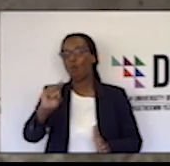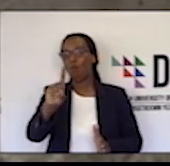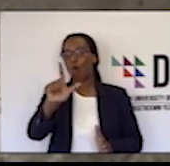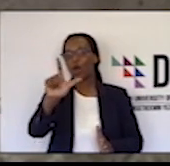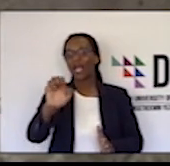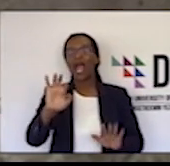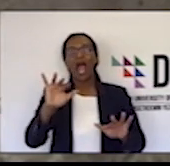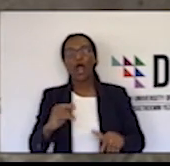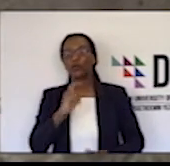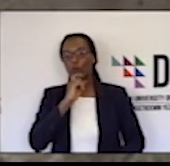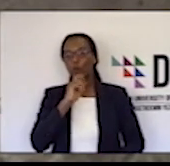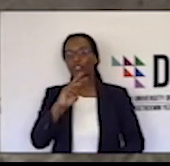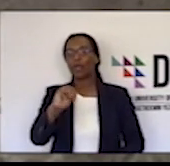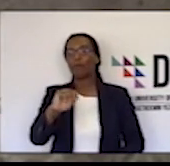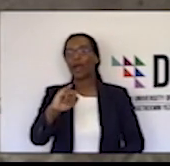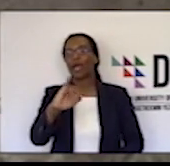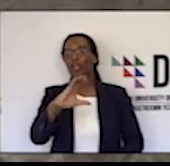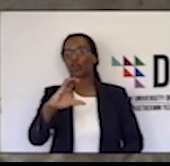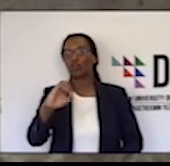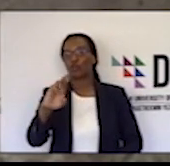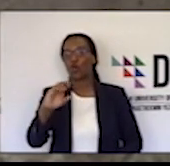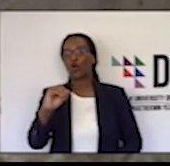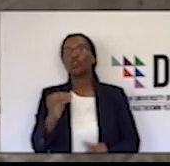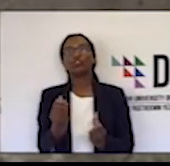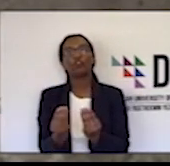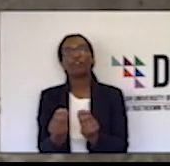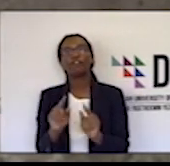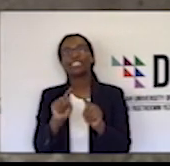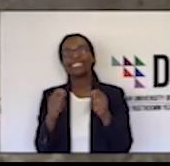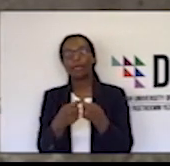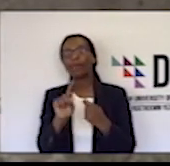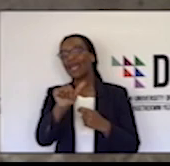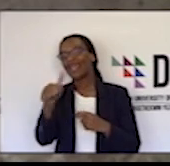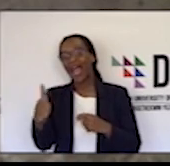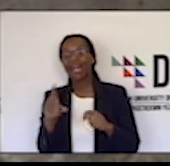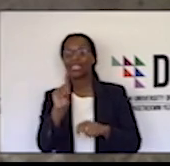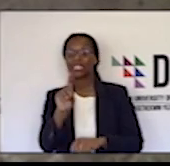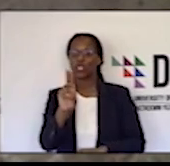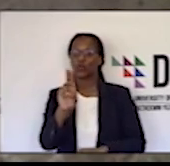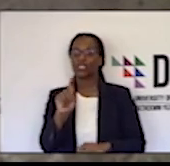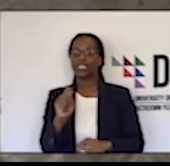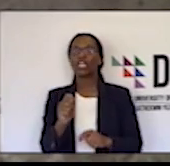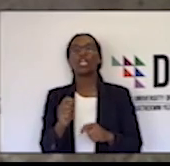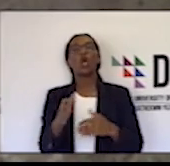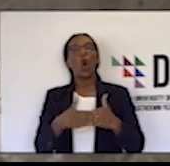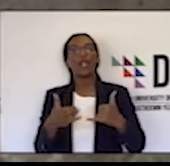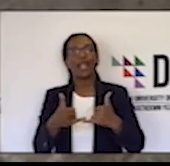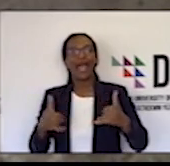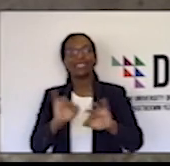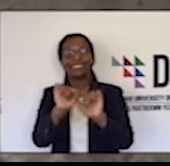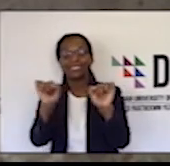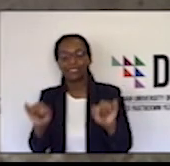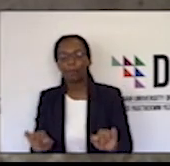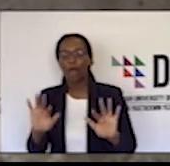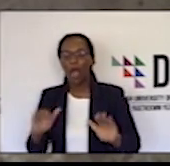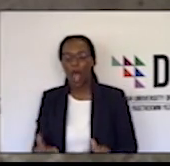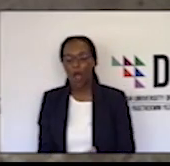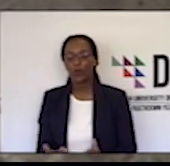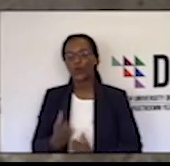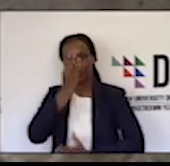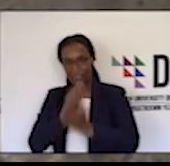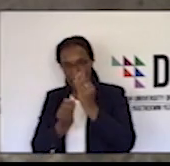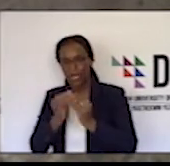use Microsoft Teams and other DUT online systems that you are going to use in order for you to study or access your